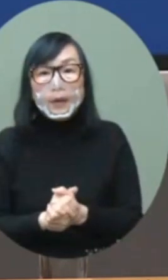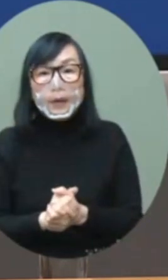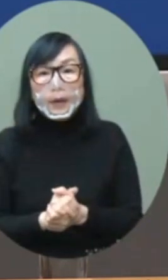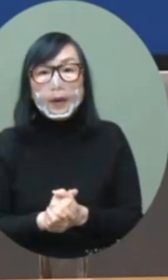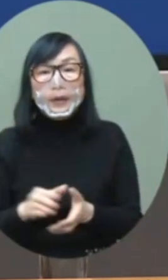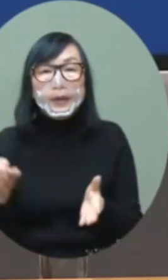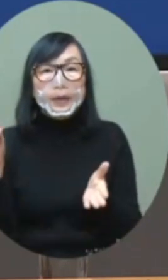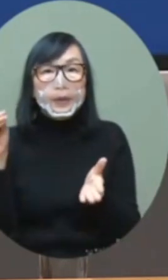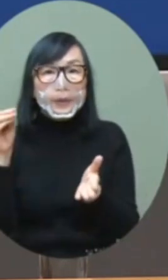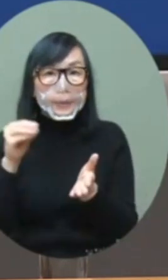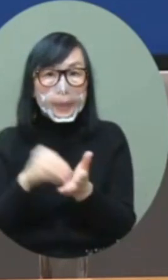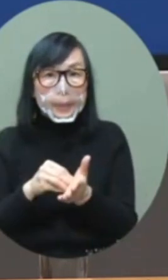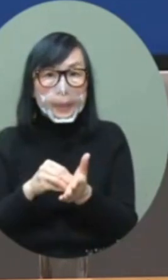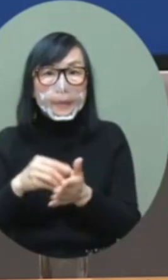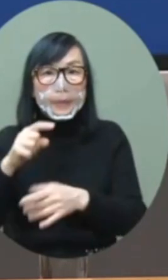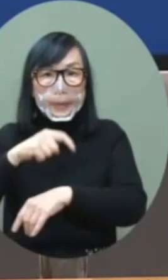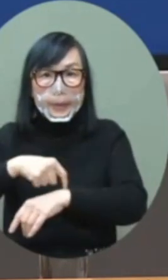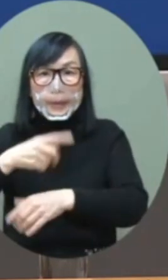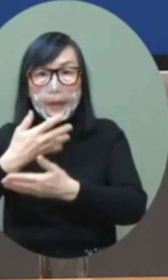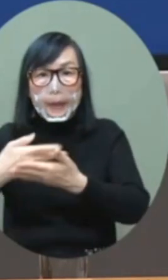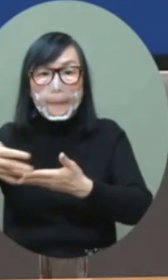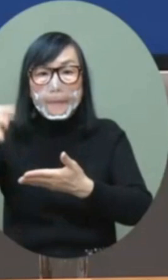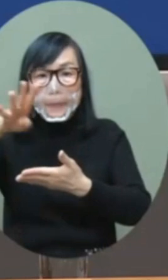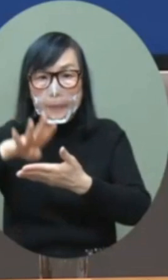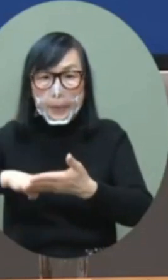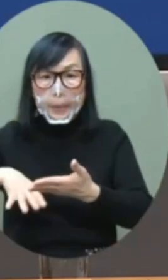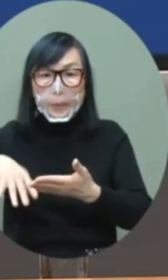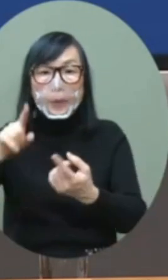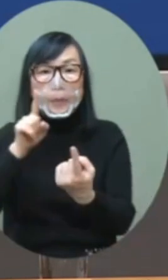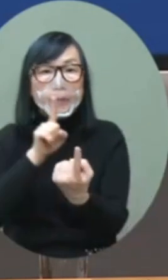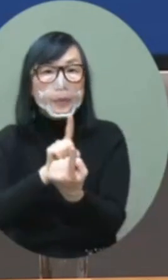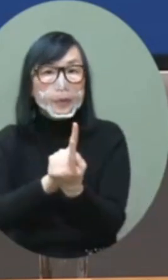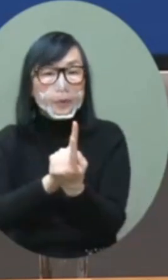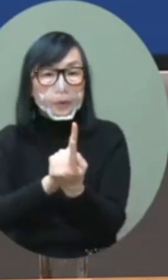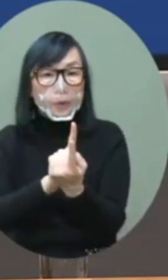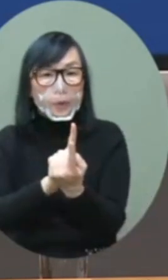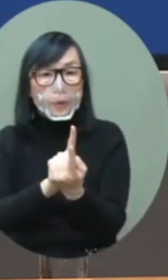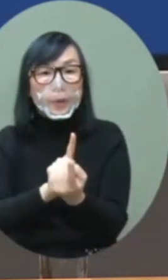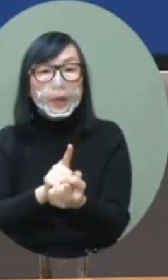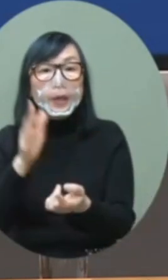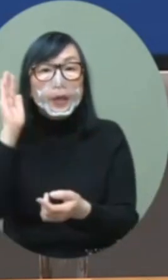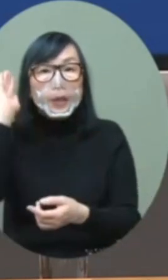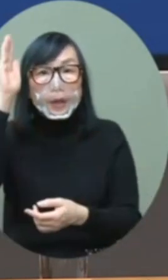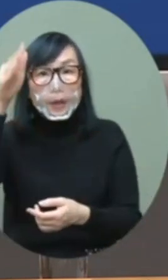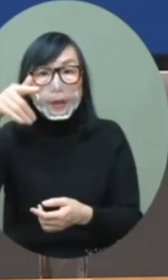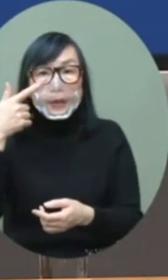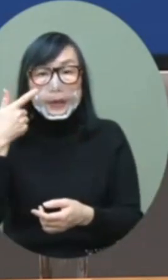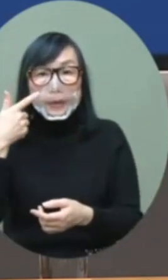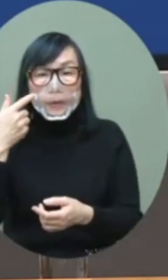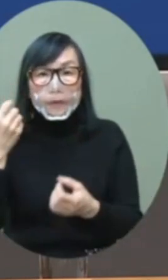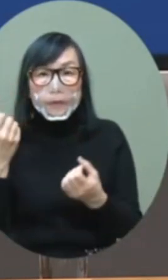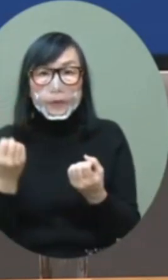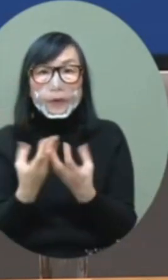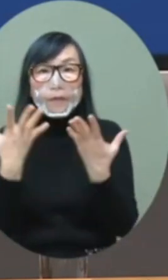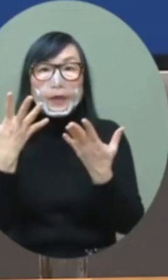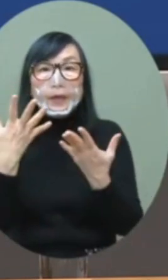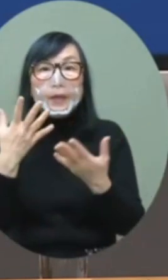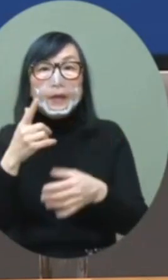of a future wave, whether it's of COVID-19 or another virus.